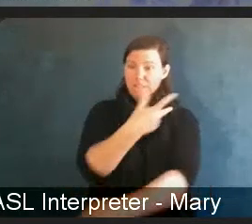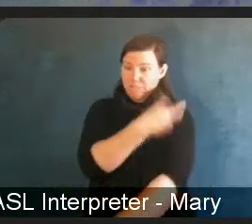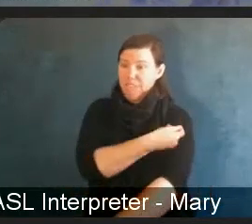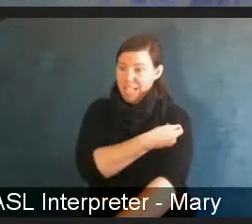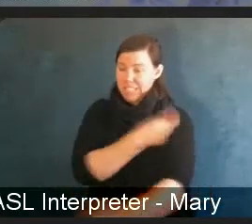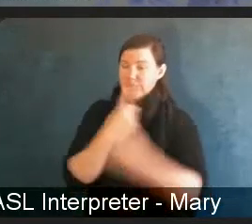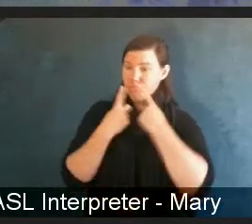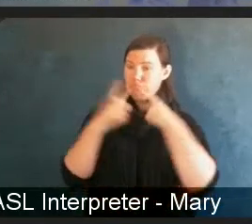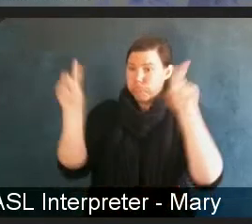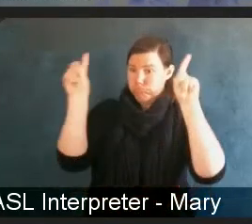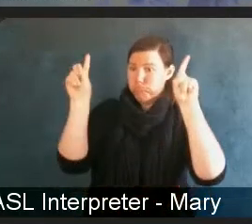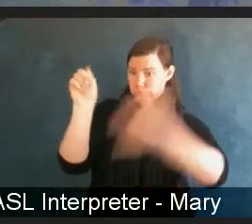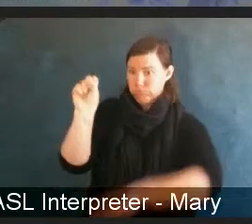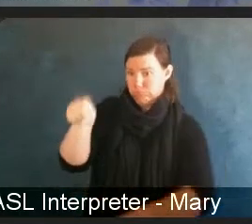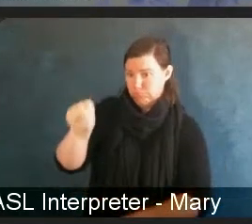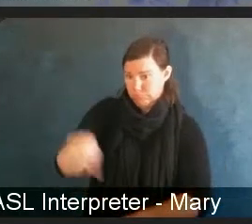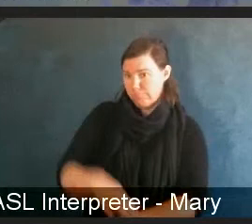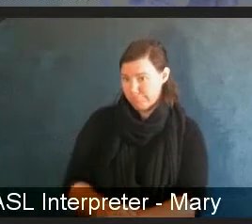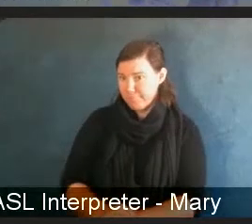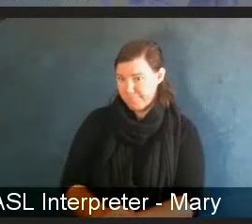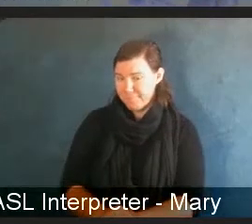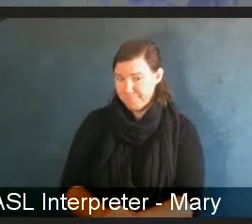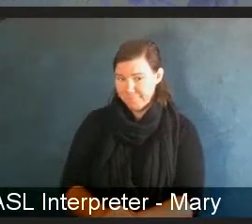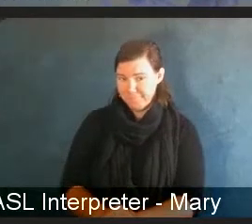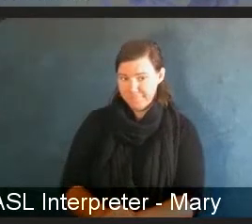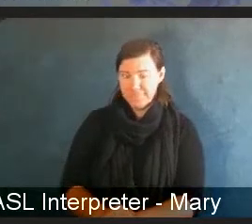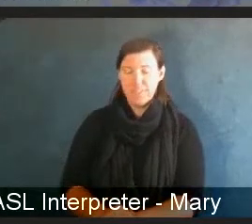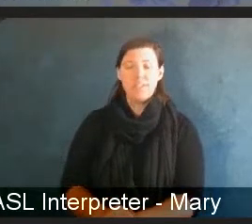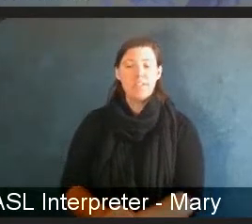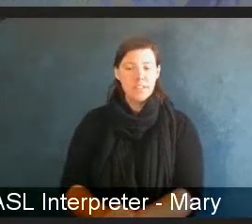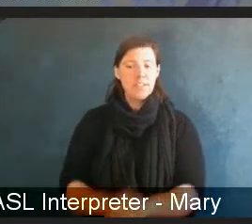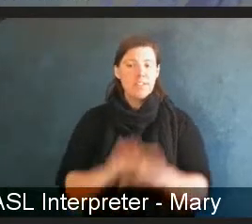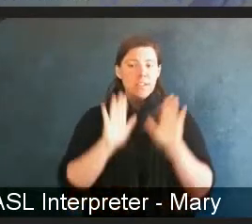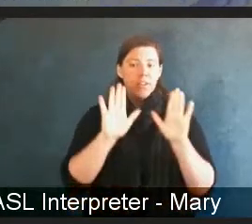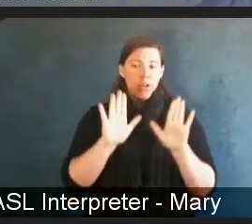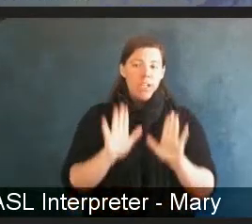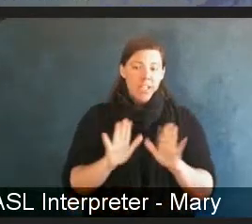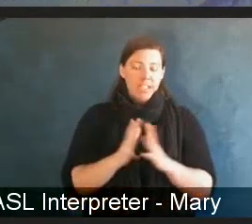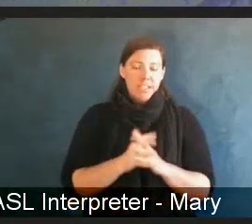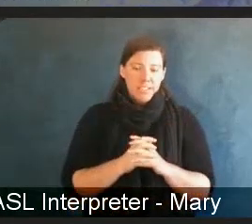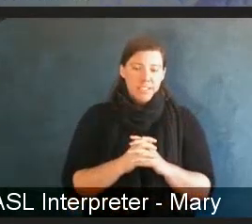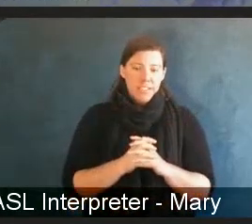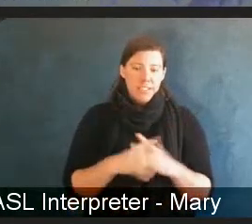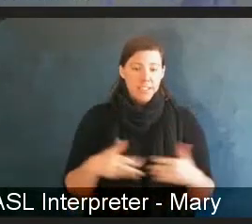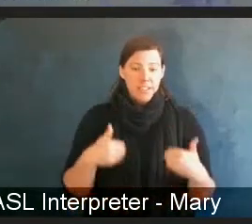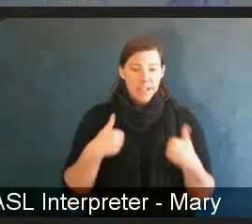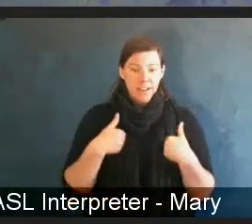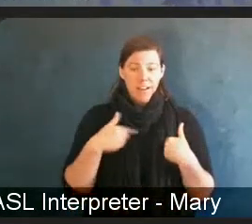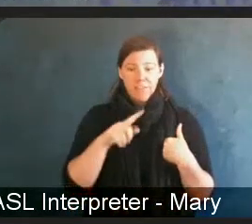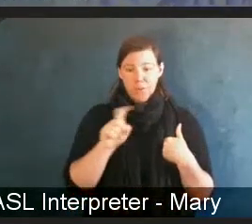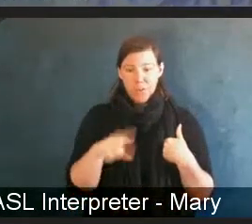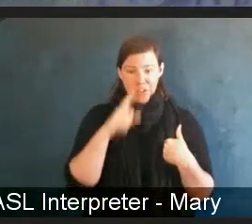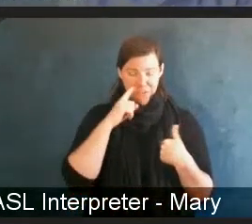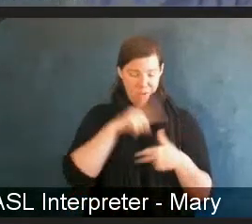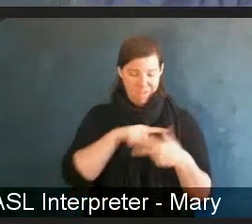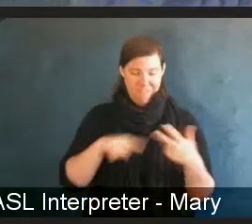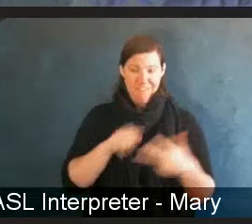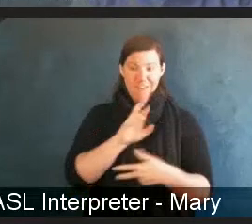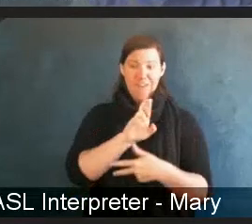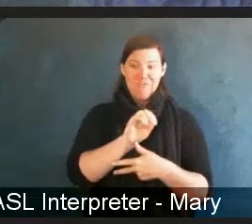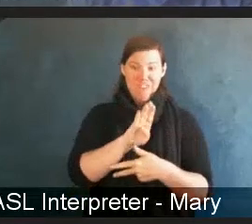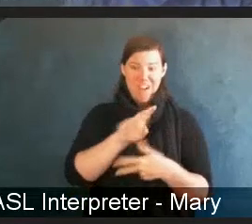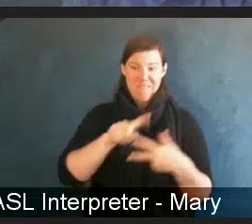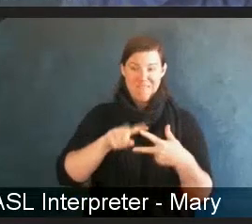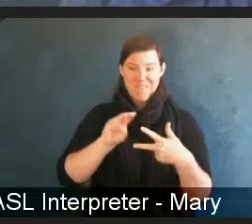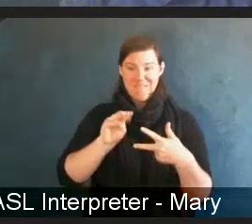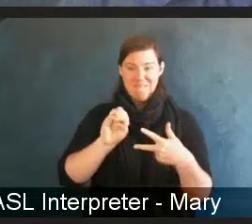Jim. So this is a question I have for Rob and Melody and Gavin, which is that you were all in